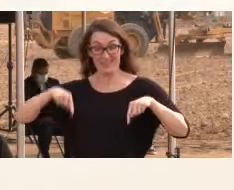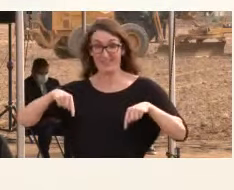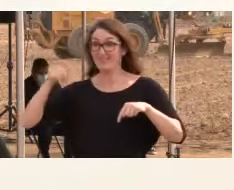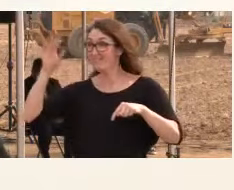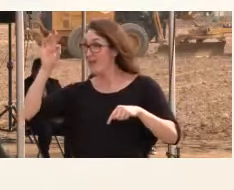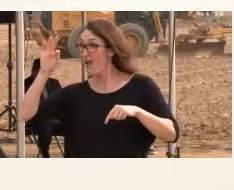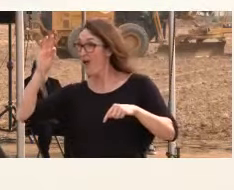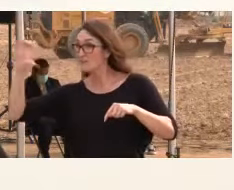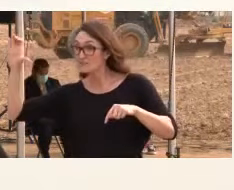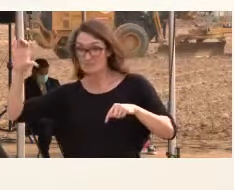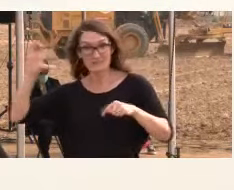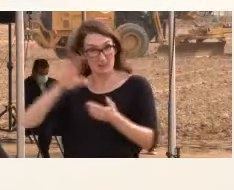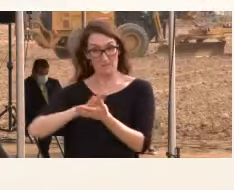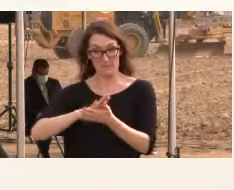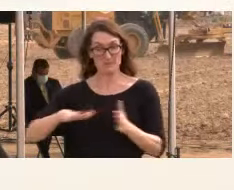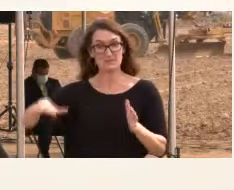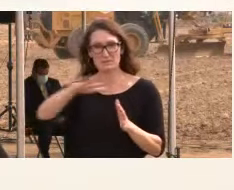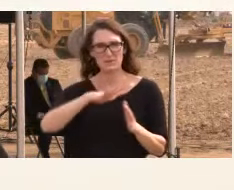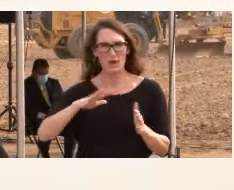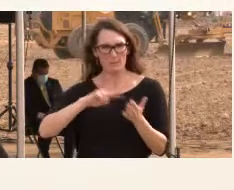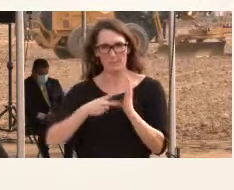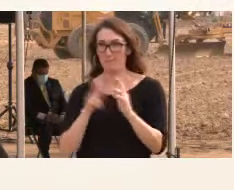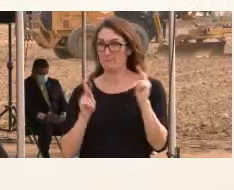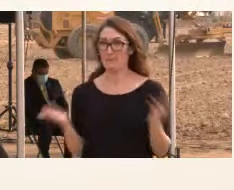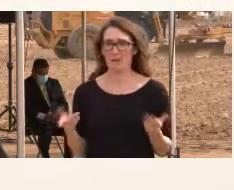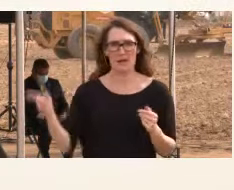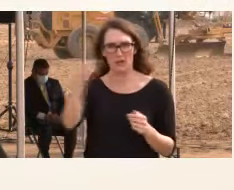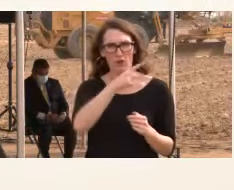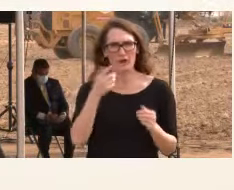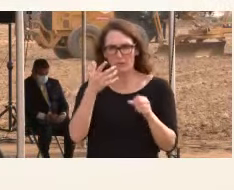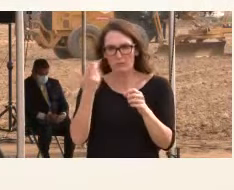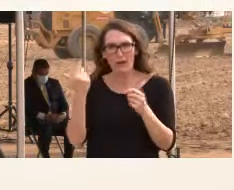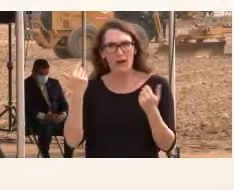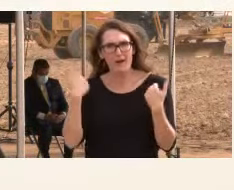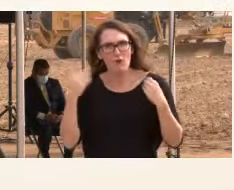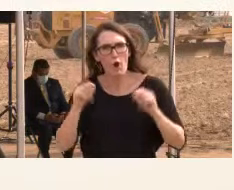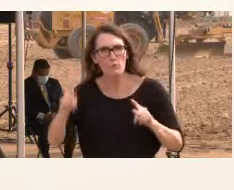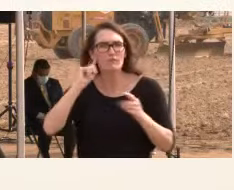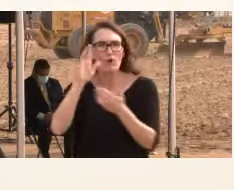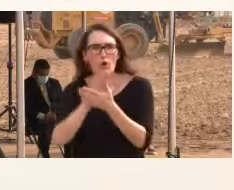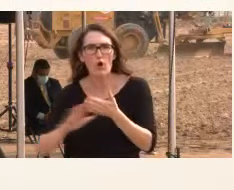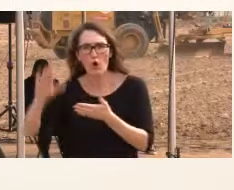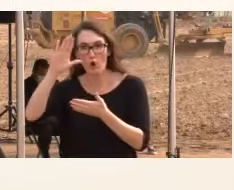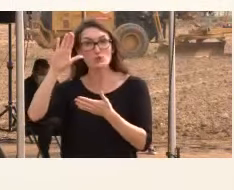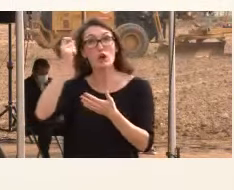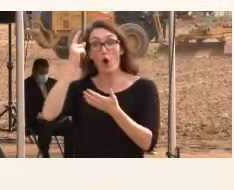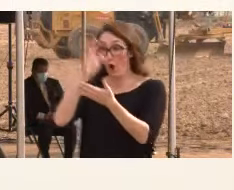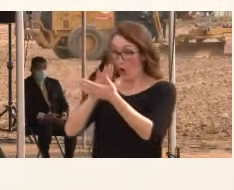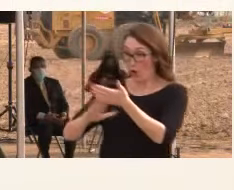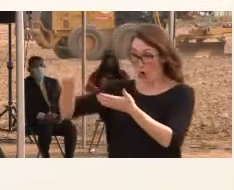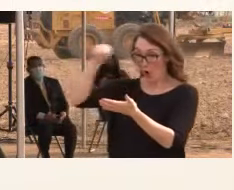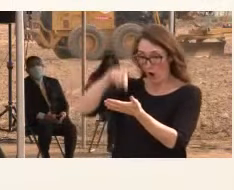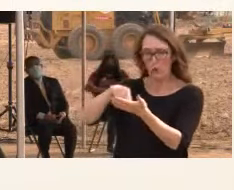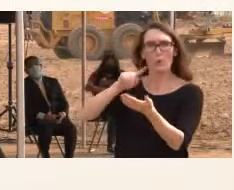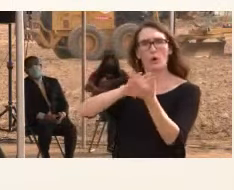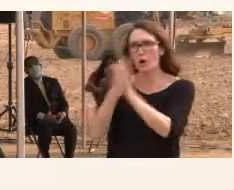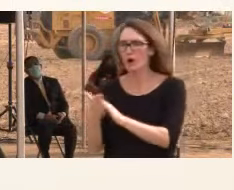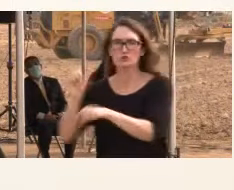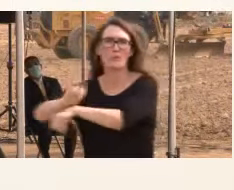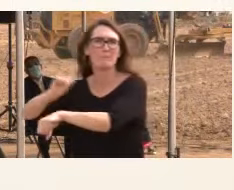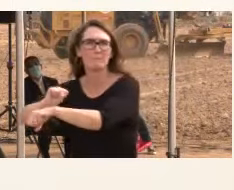our residents to receive a higher education and the skills that they need for a living wage, for